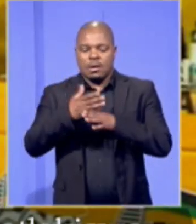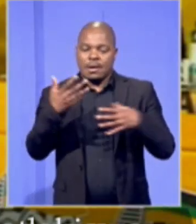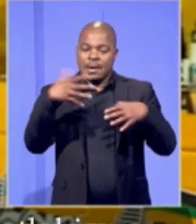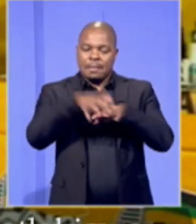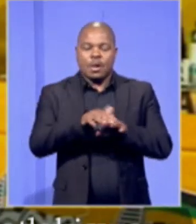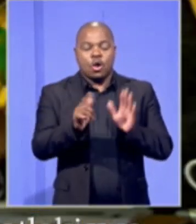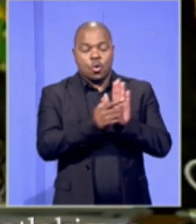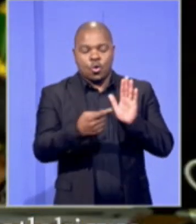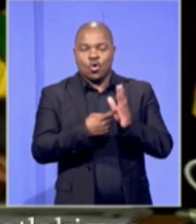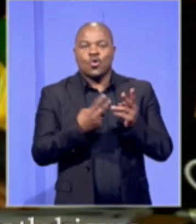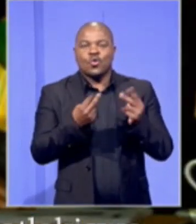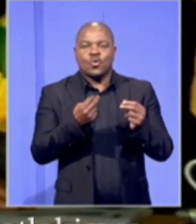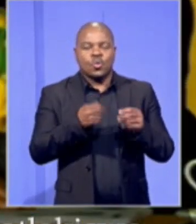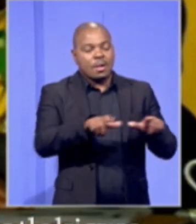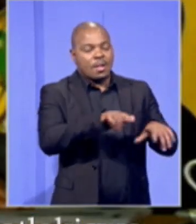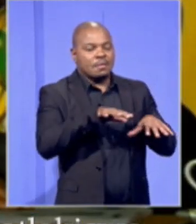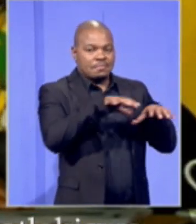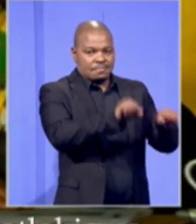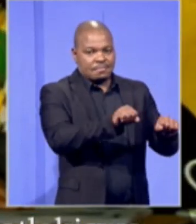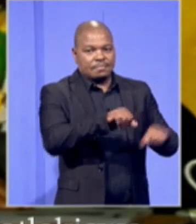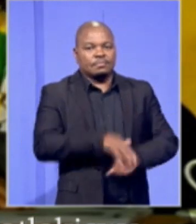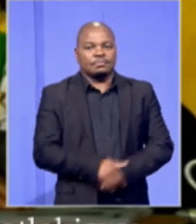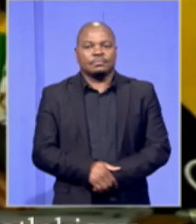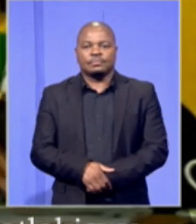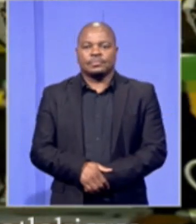o motjha wa kamoho ya mobu.